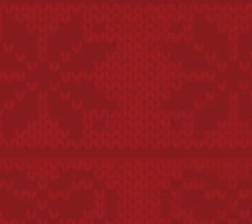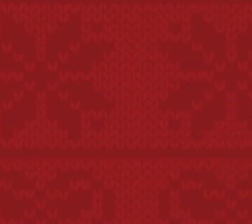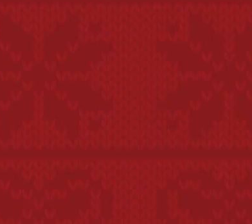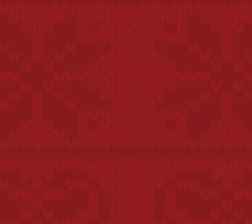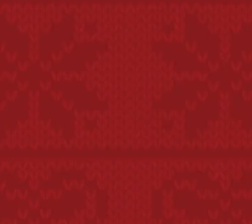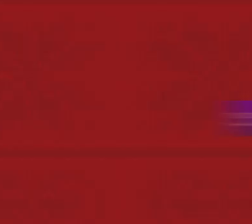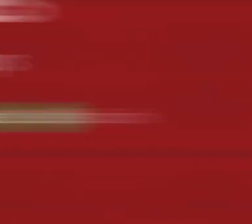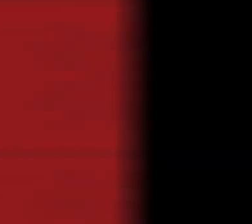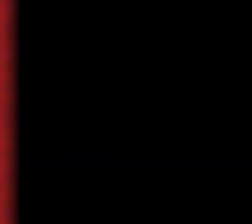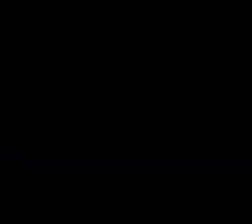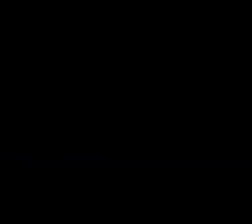There new out. We're We're out. There in our places where All right. we'll Thanks Thank You